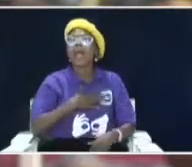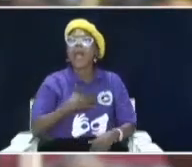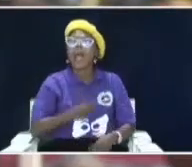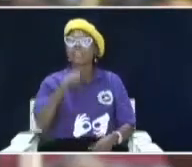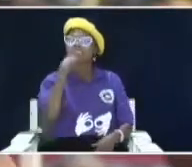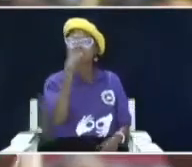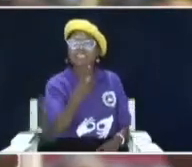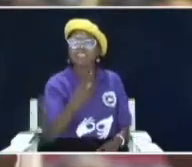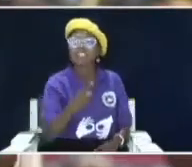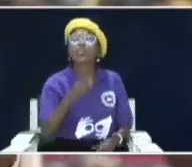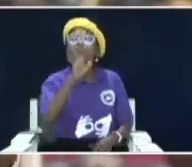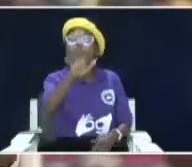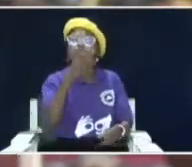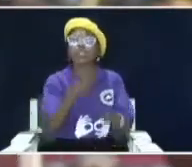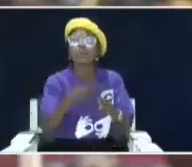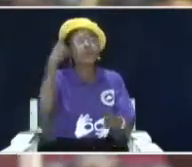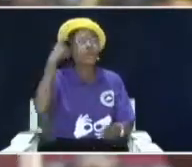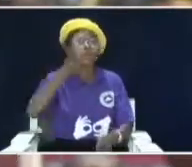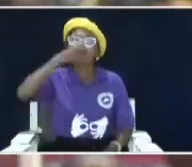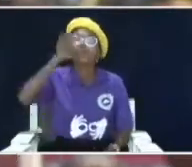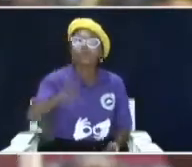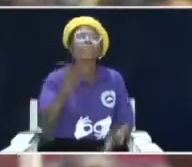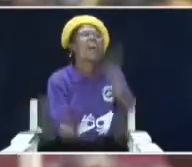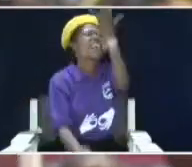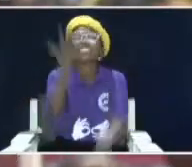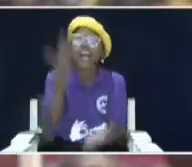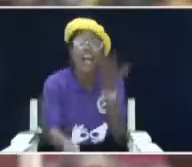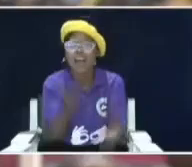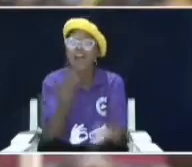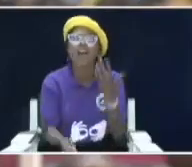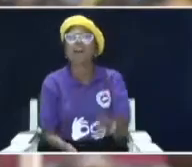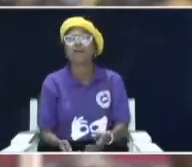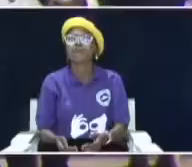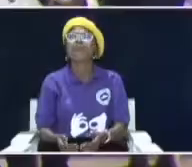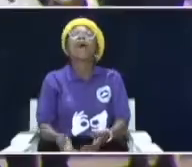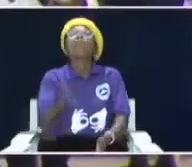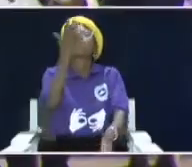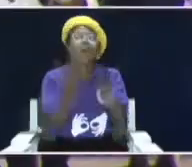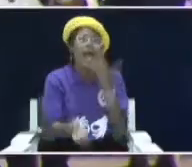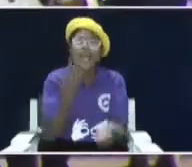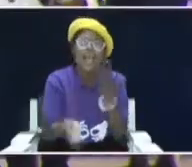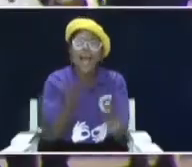evil, what will happen? I can't hear you.